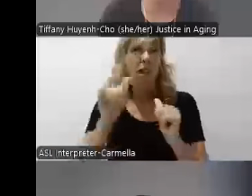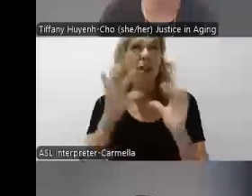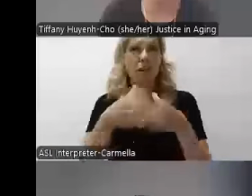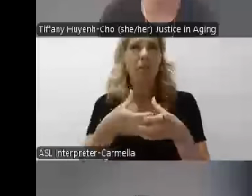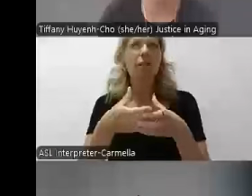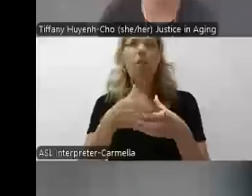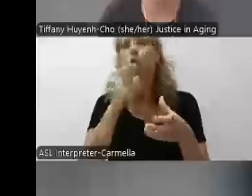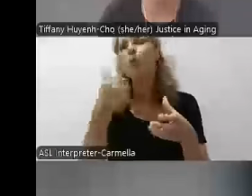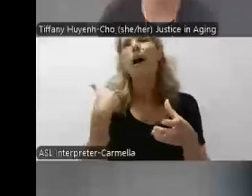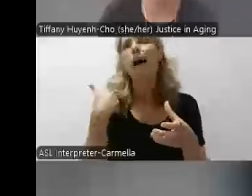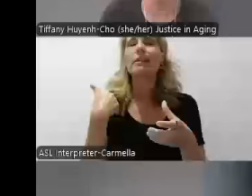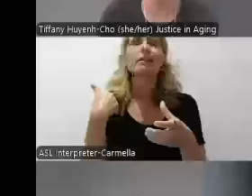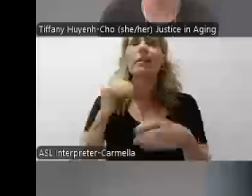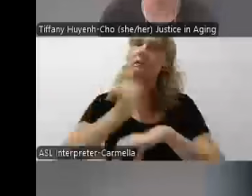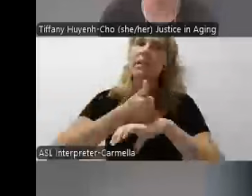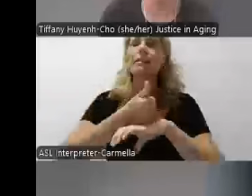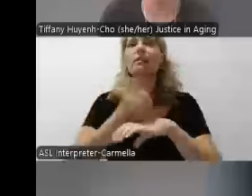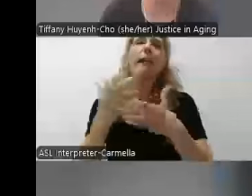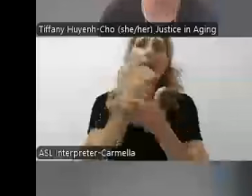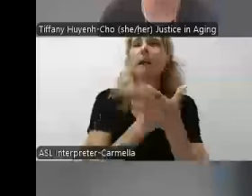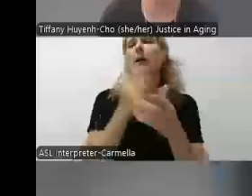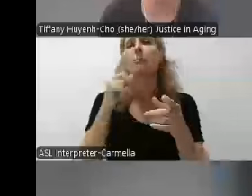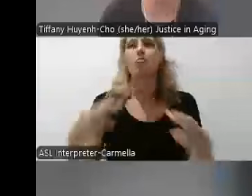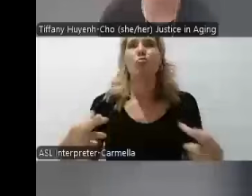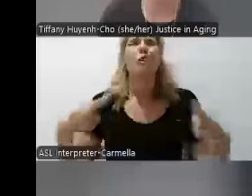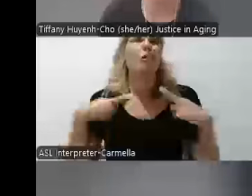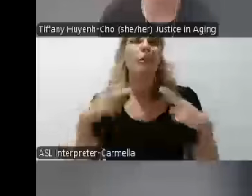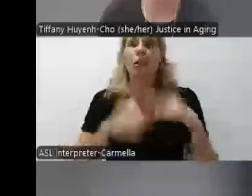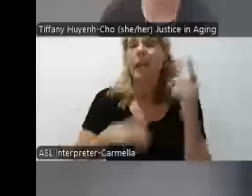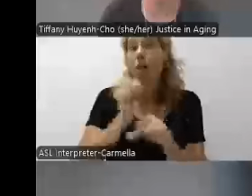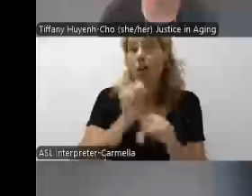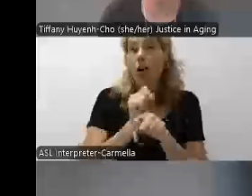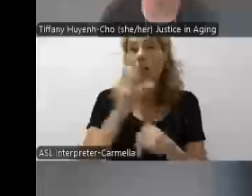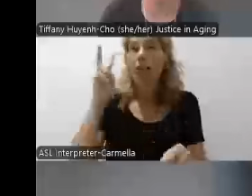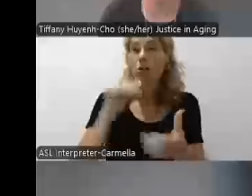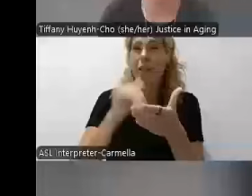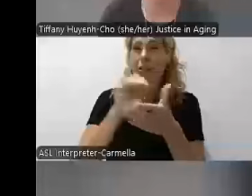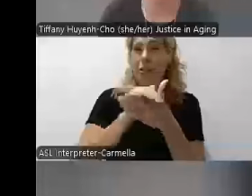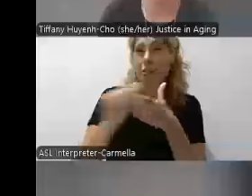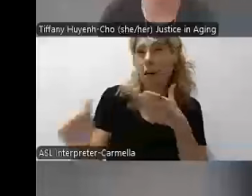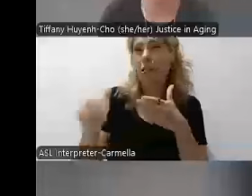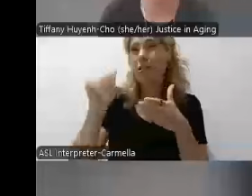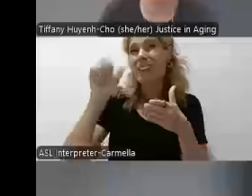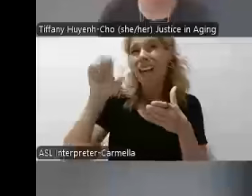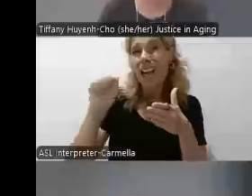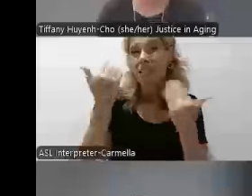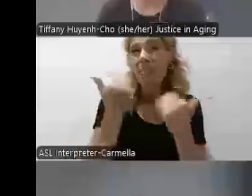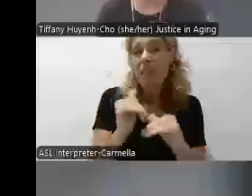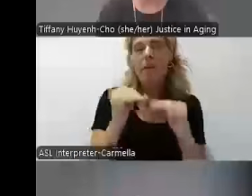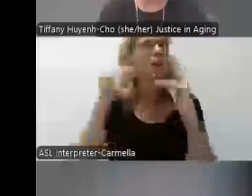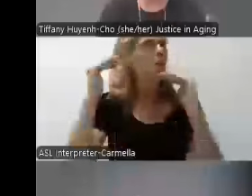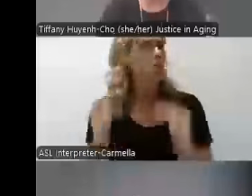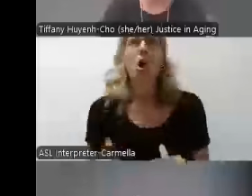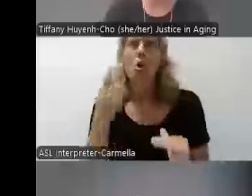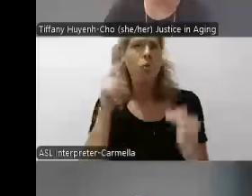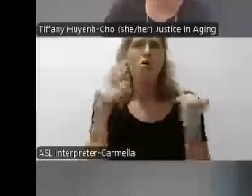fixed income. They might be retired, unable to work. That $2,000 asset limit is exceptionally low, particularly for today.